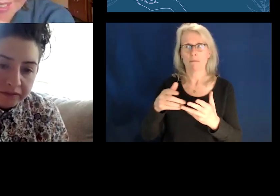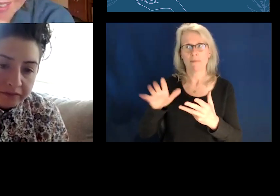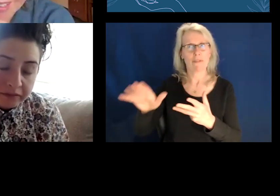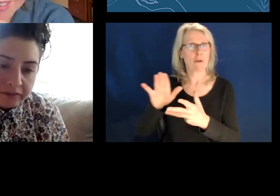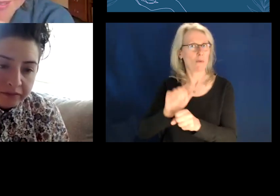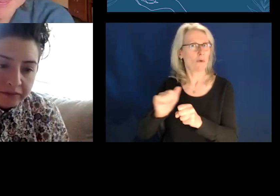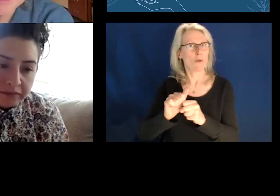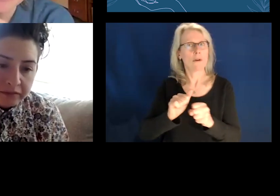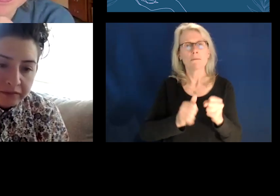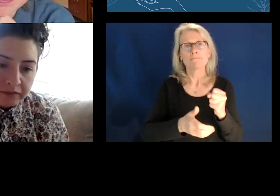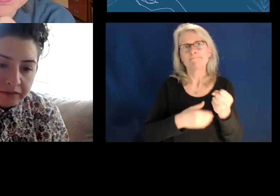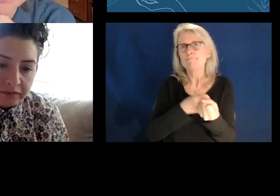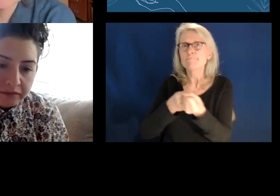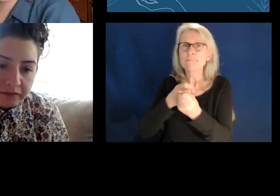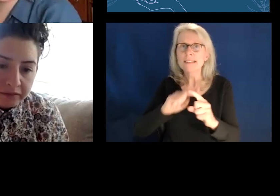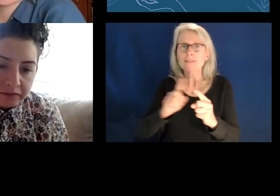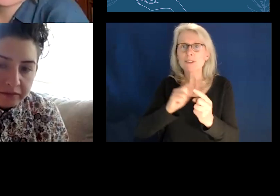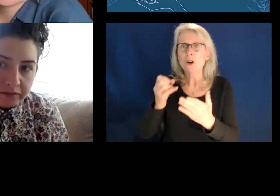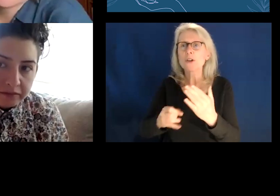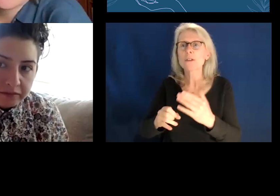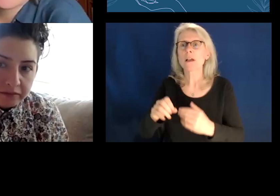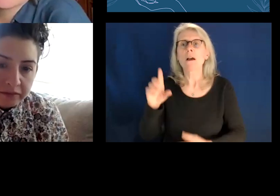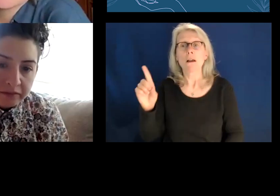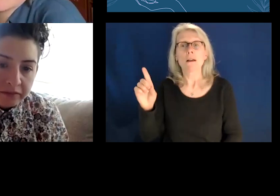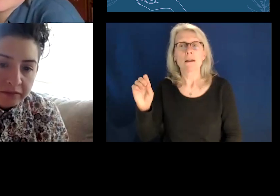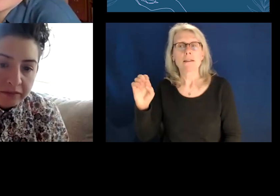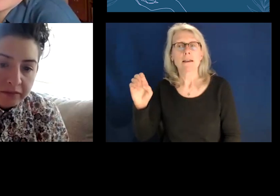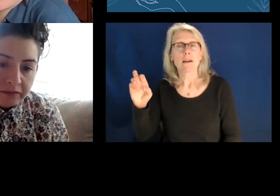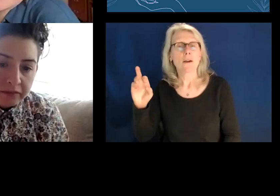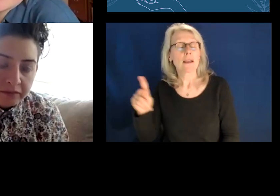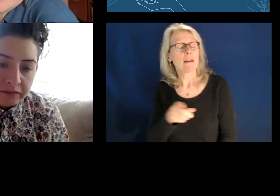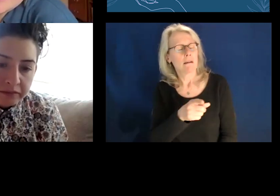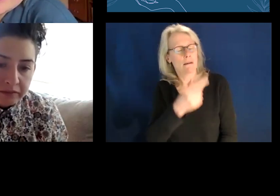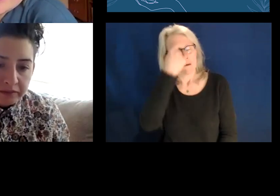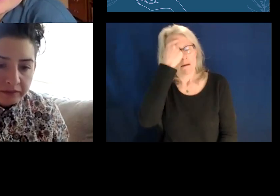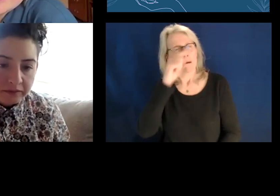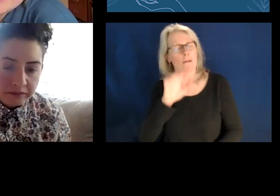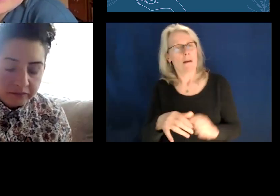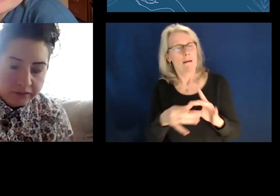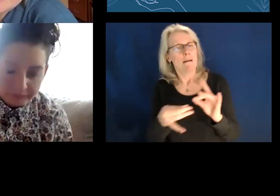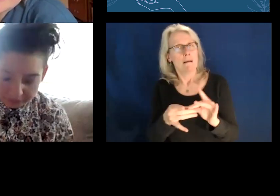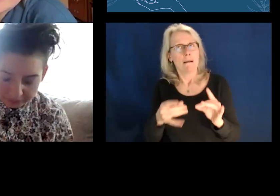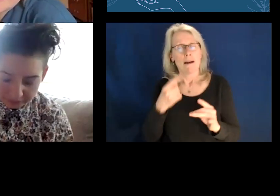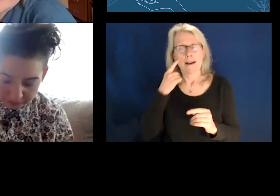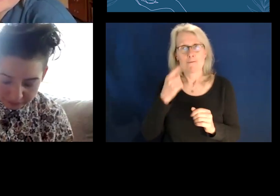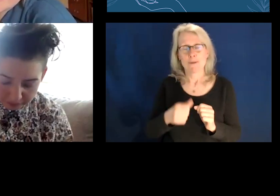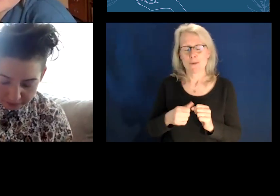Yeah, Michael, and then also another, just hearing you say just now, another part of that